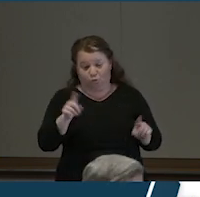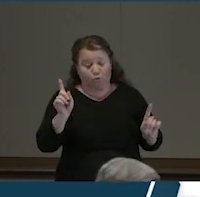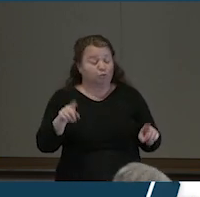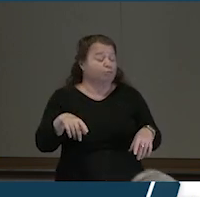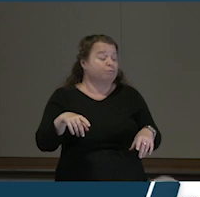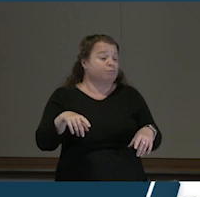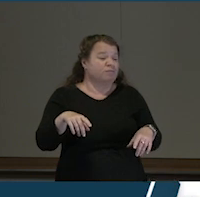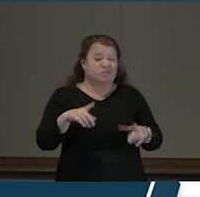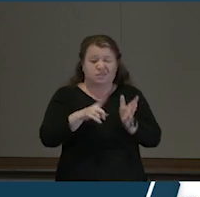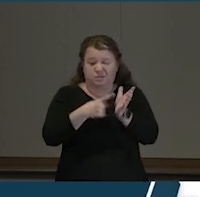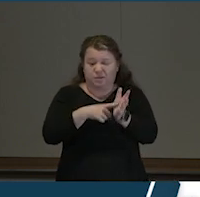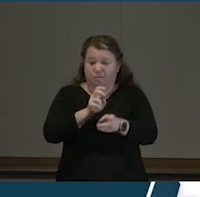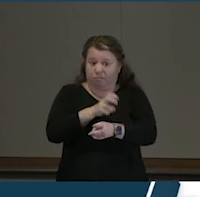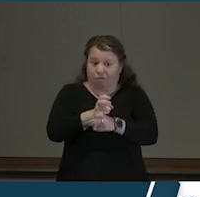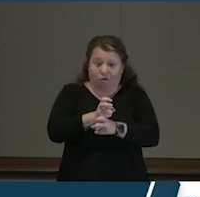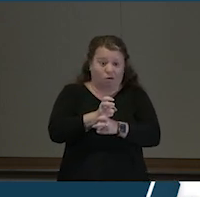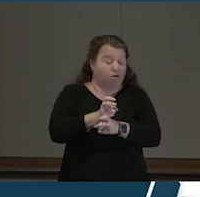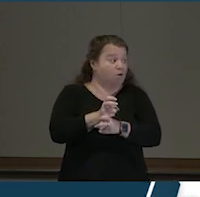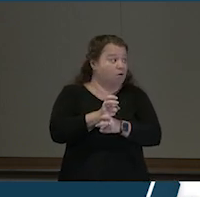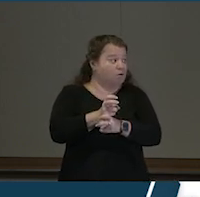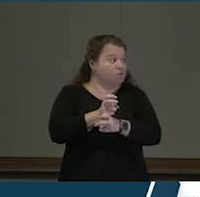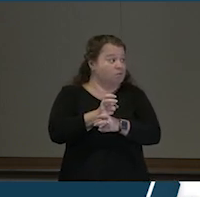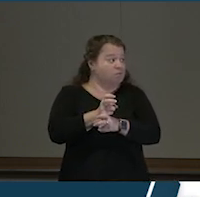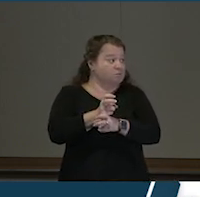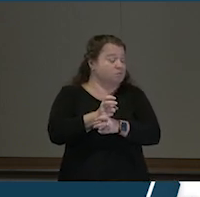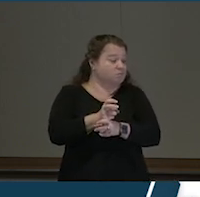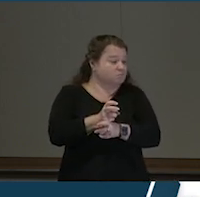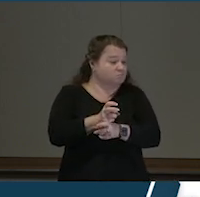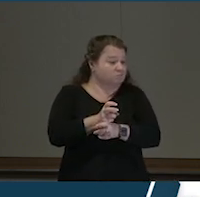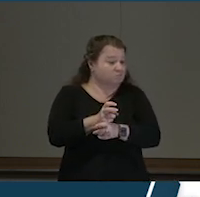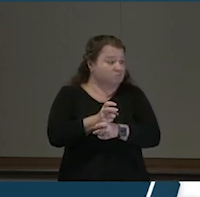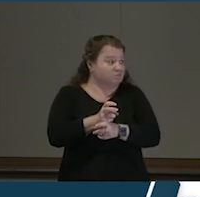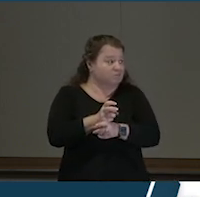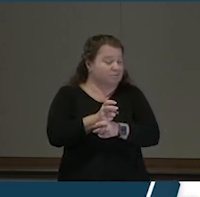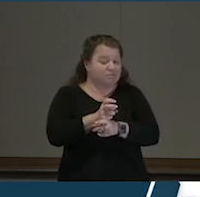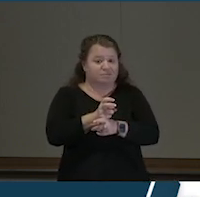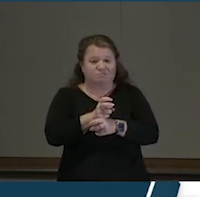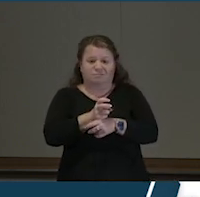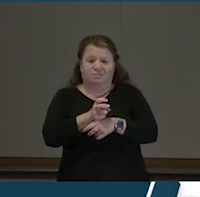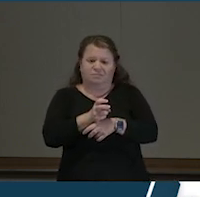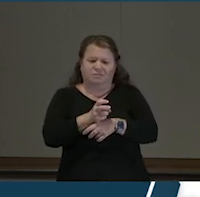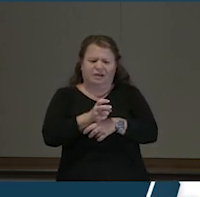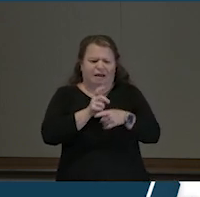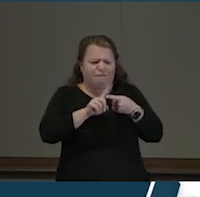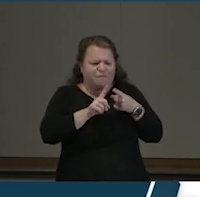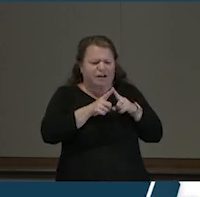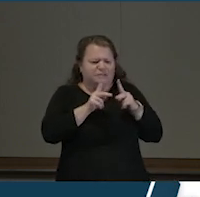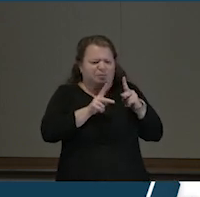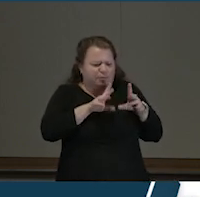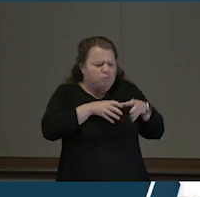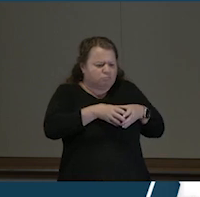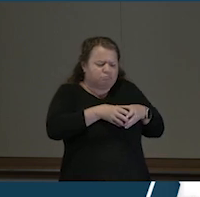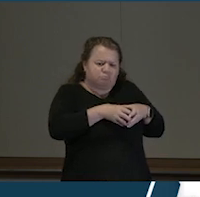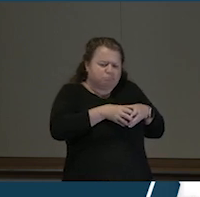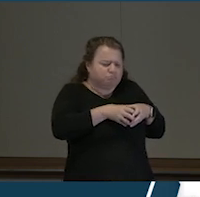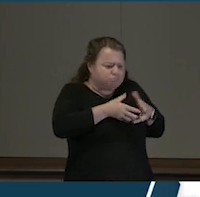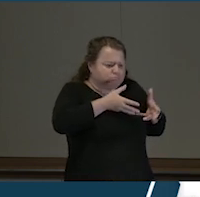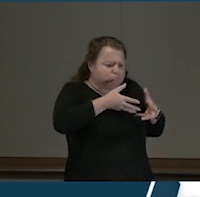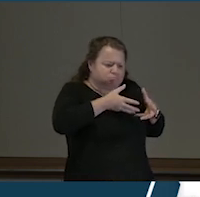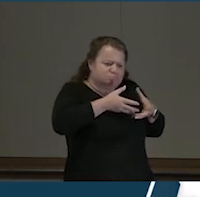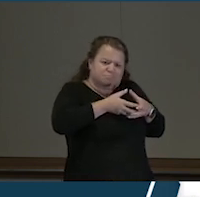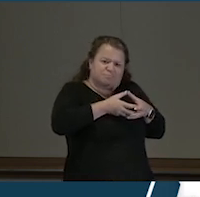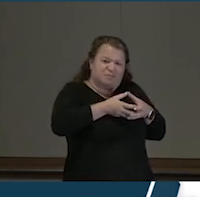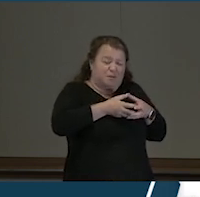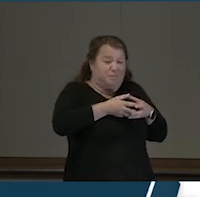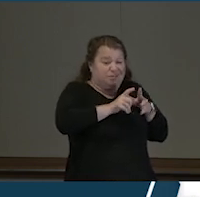sometimes it's really hard for us to break out of our box that we like to keep because we're safe inside the box. It's really hard to